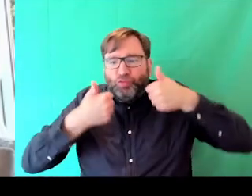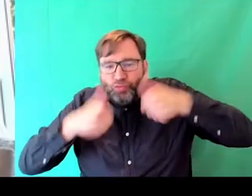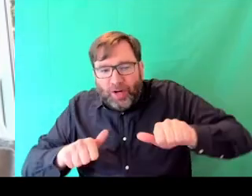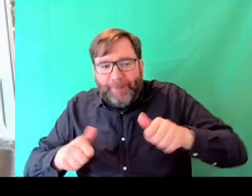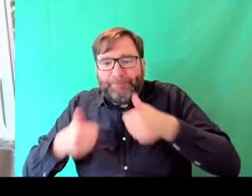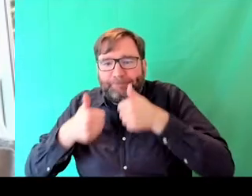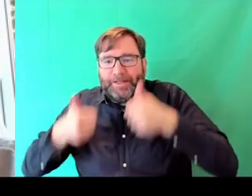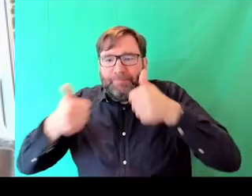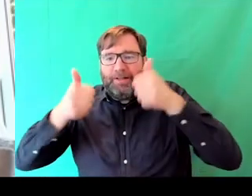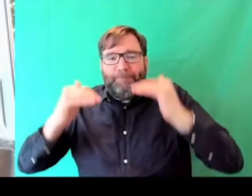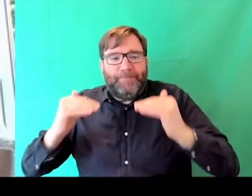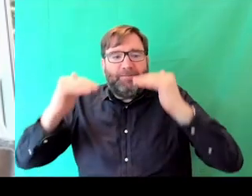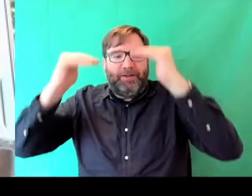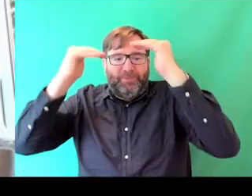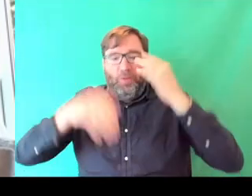call.